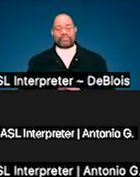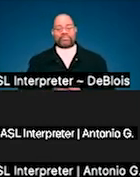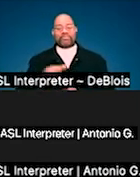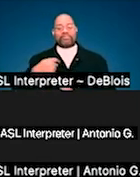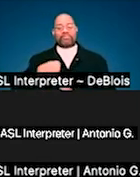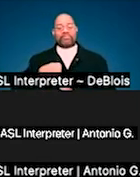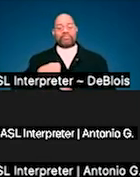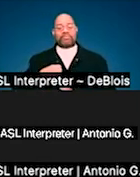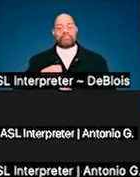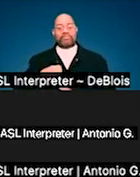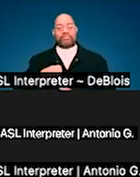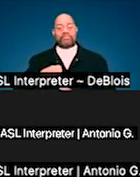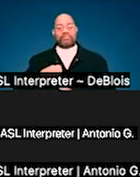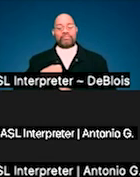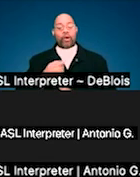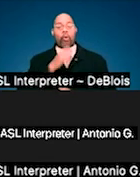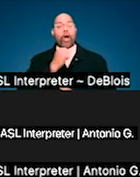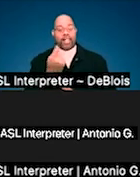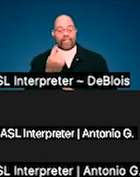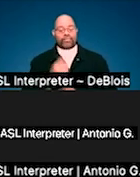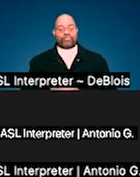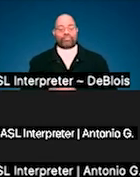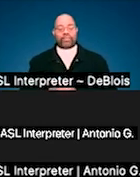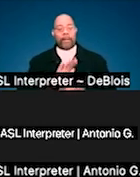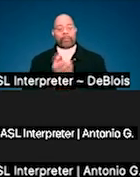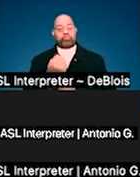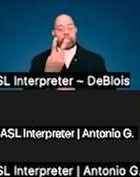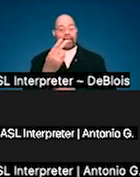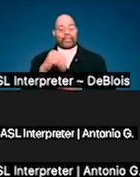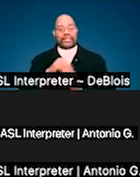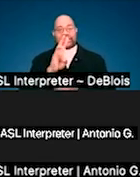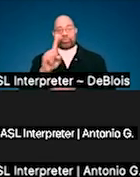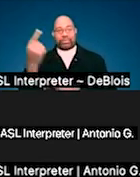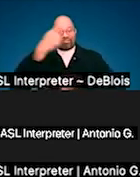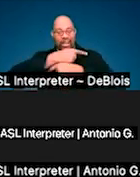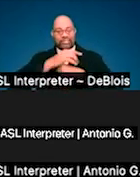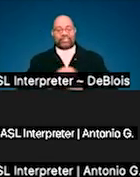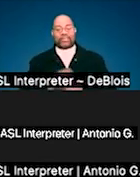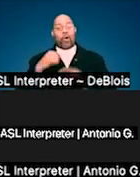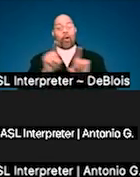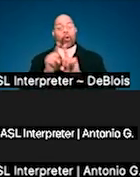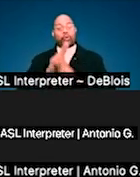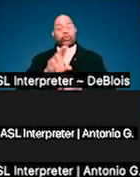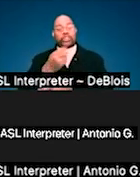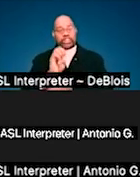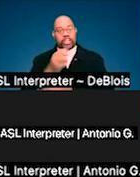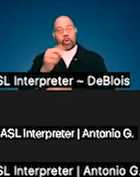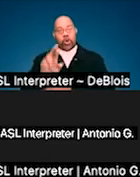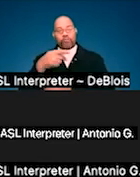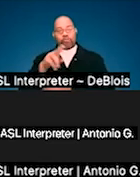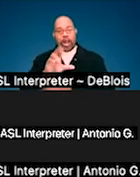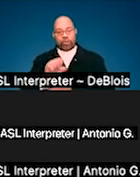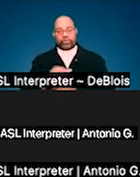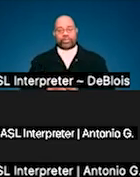I am 11 years old, turned 12 in 61 days. I also use she, her